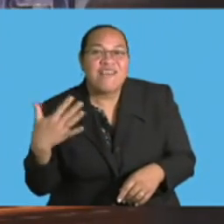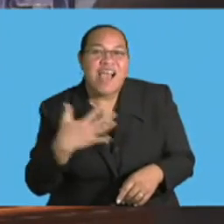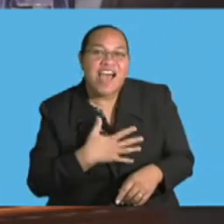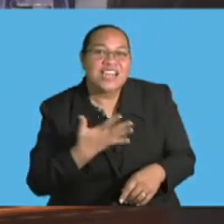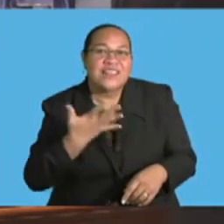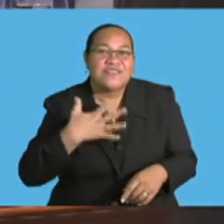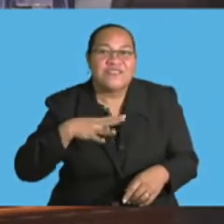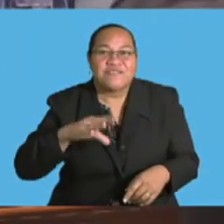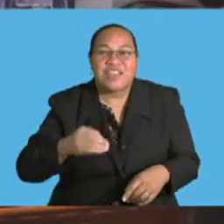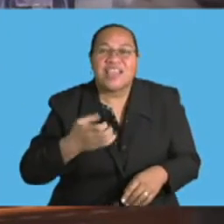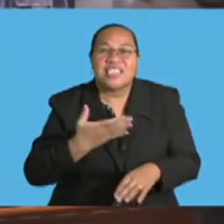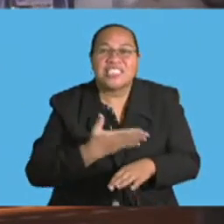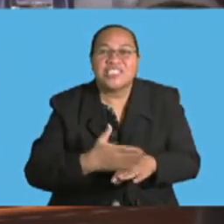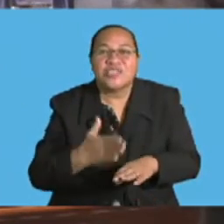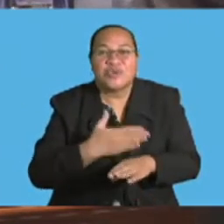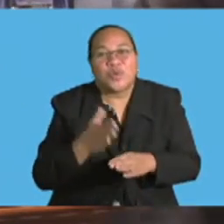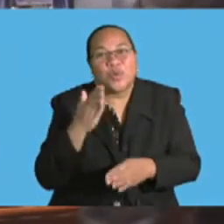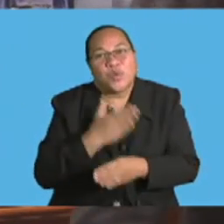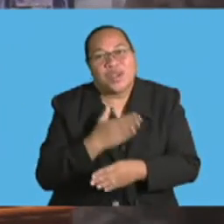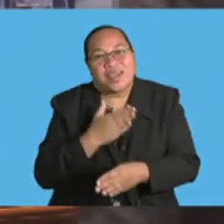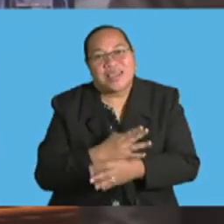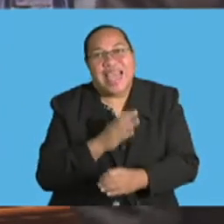550 or